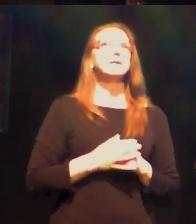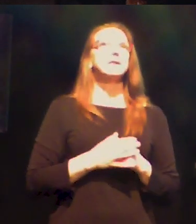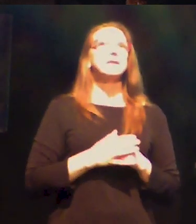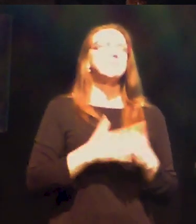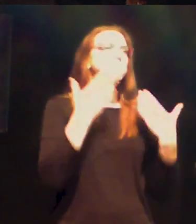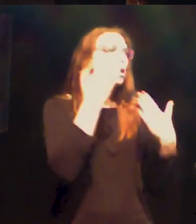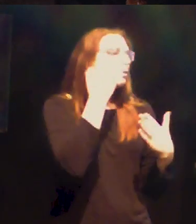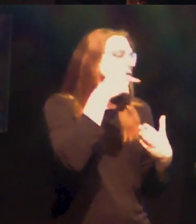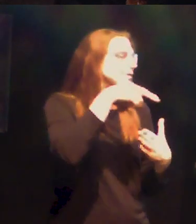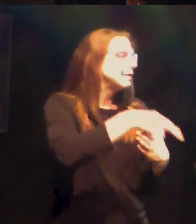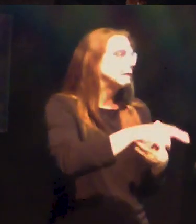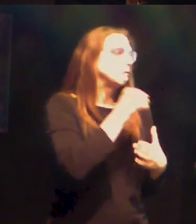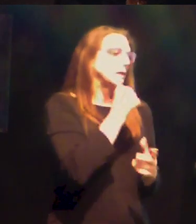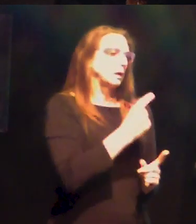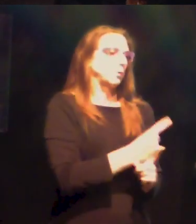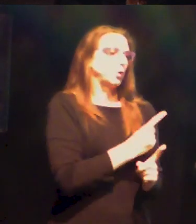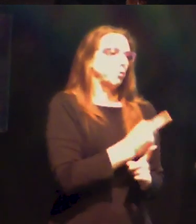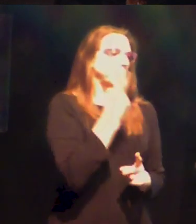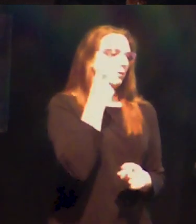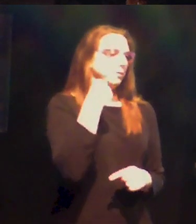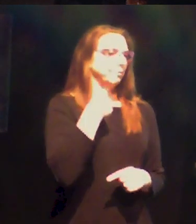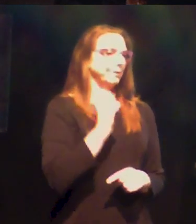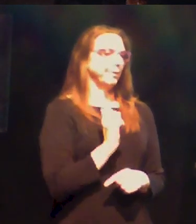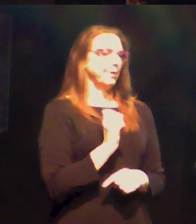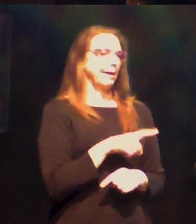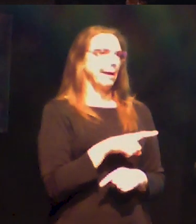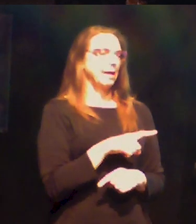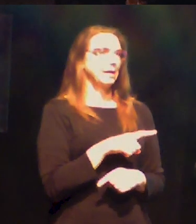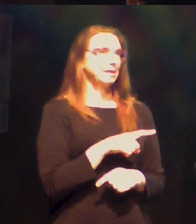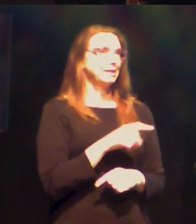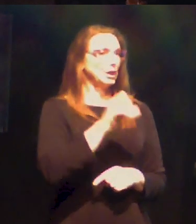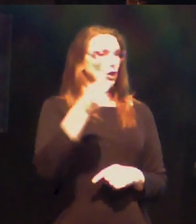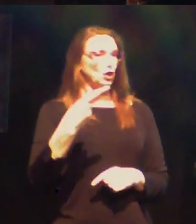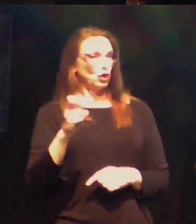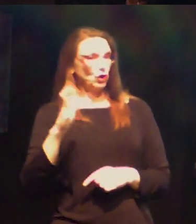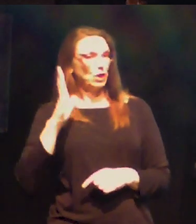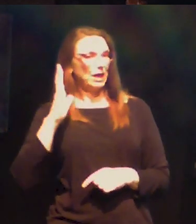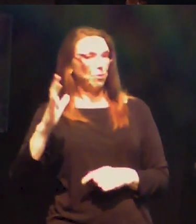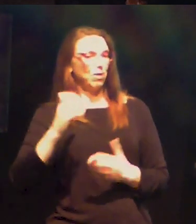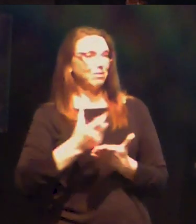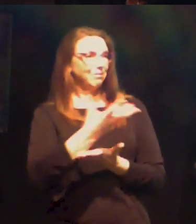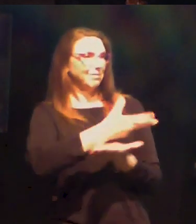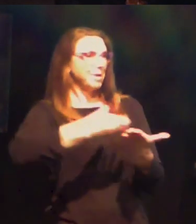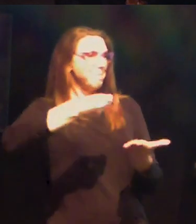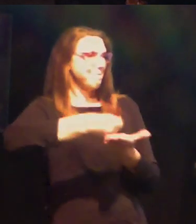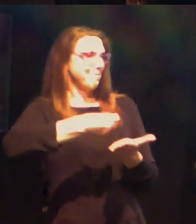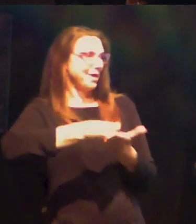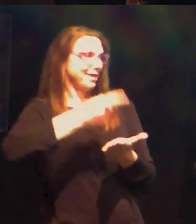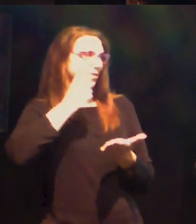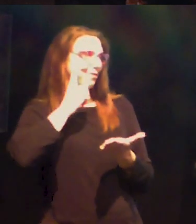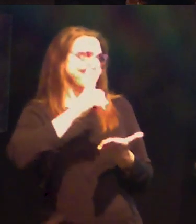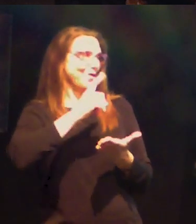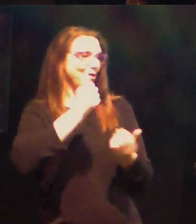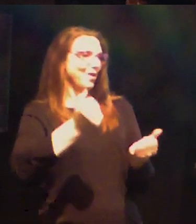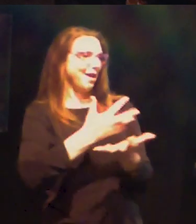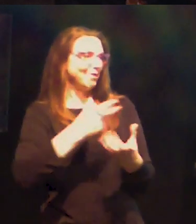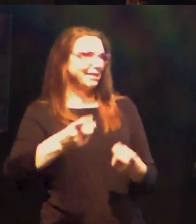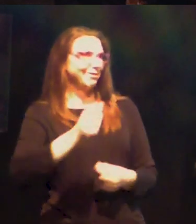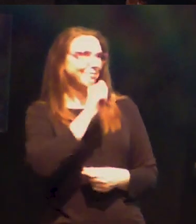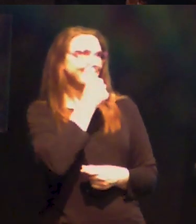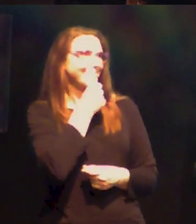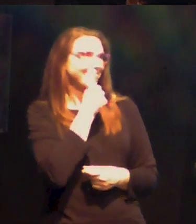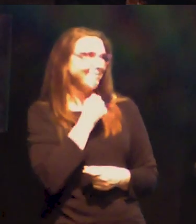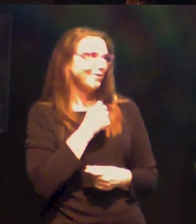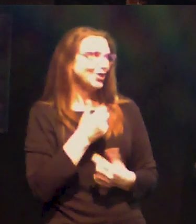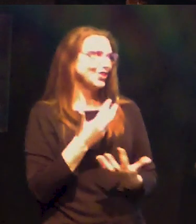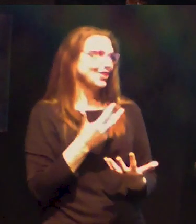I don't know if this is inappropriate for me to ask, but is she going to get any compensation for everything that she's suffered